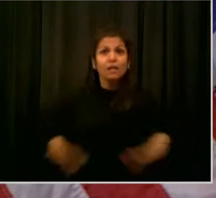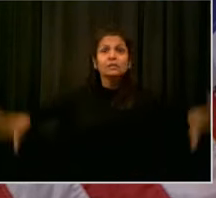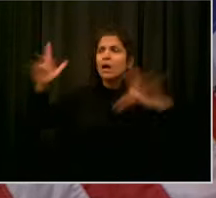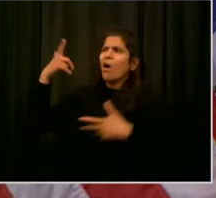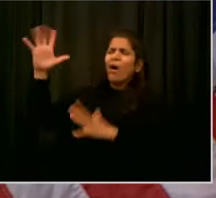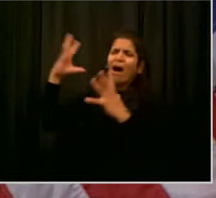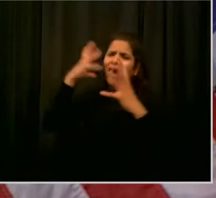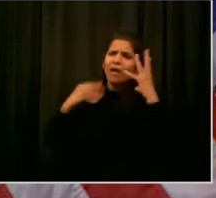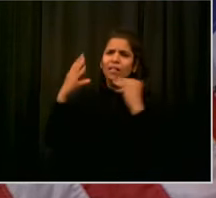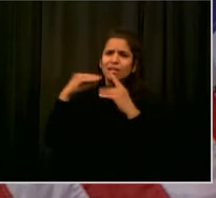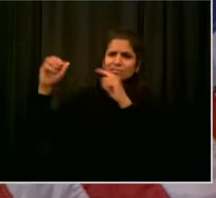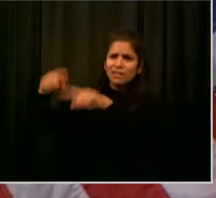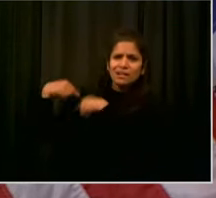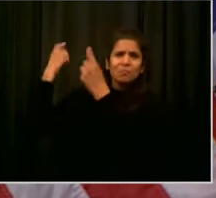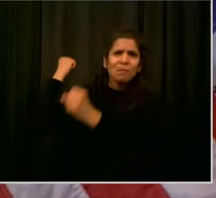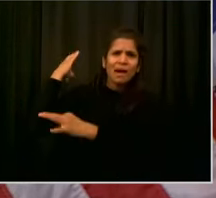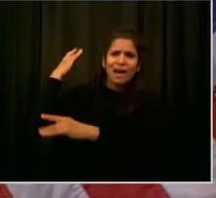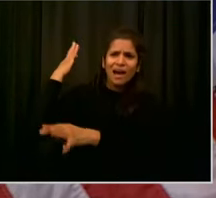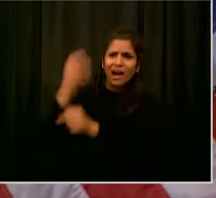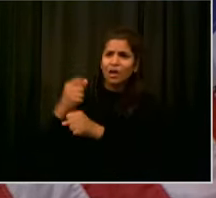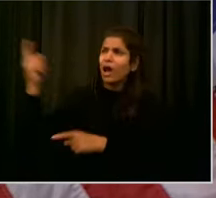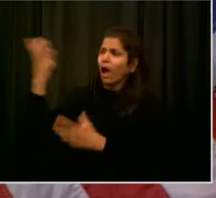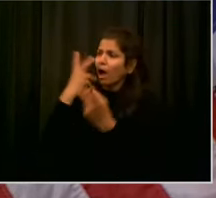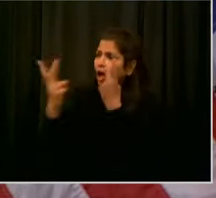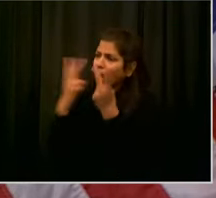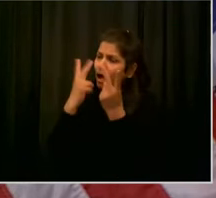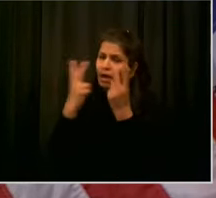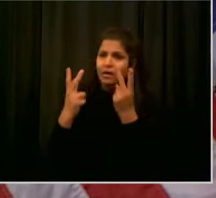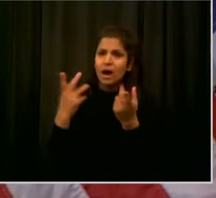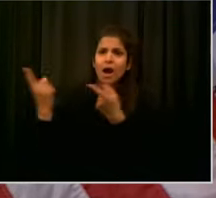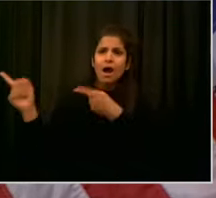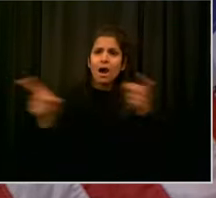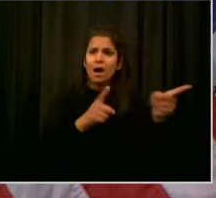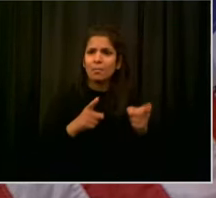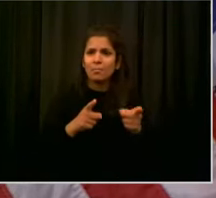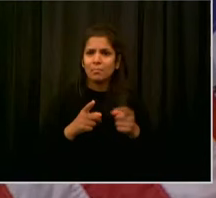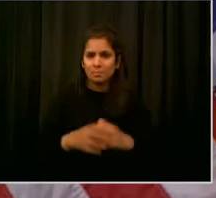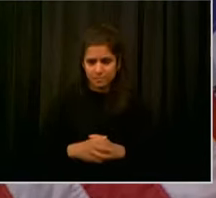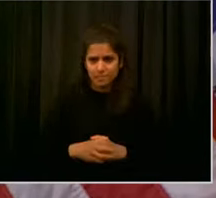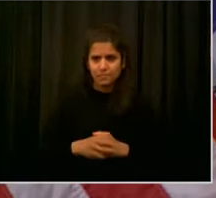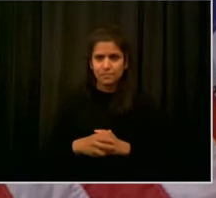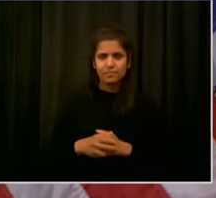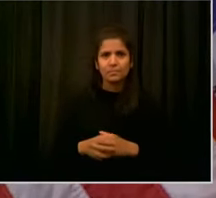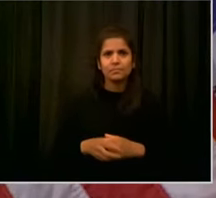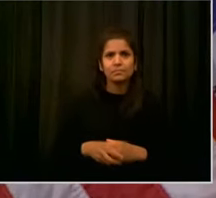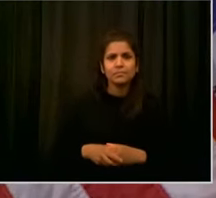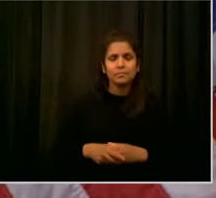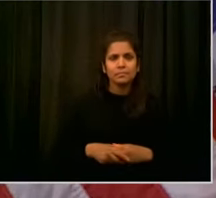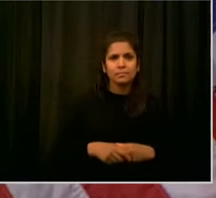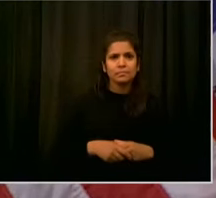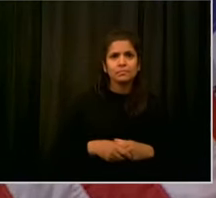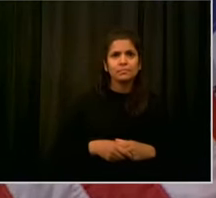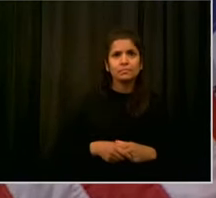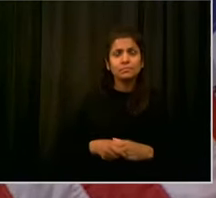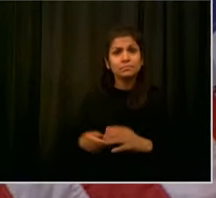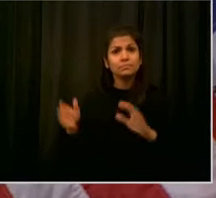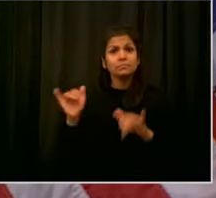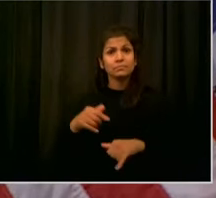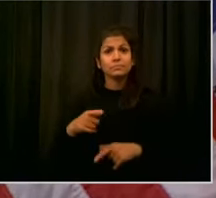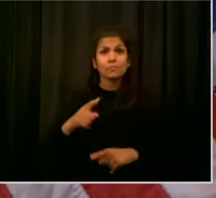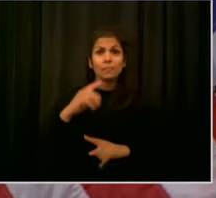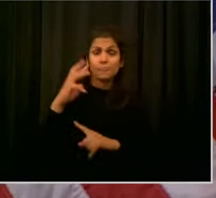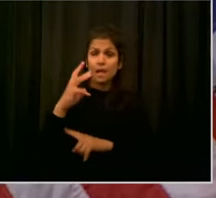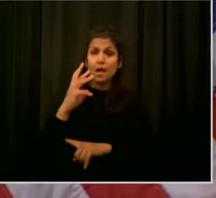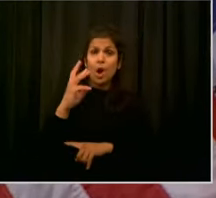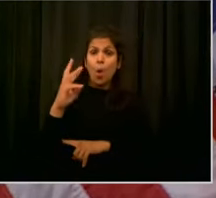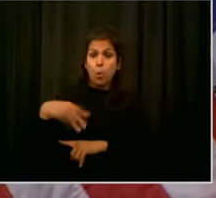it. Terry Monahan made the point out in Washington Square Park. Anyone who hasn't seen that video of Terry Monahan in Washington Square Park needs to see it.